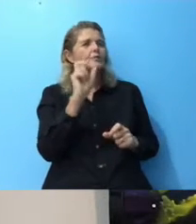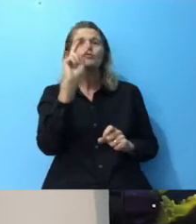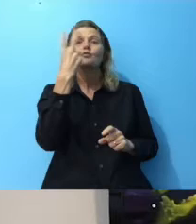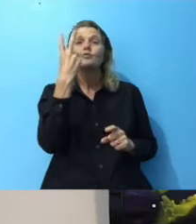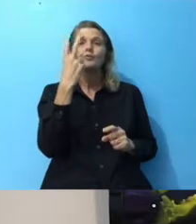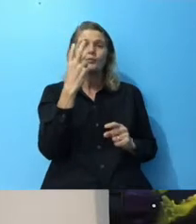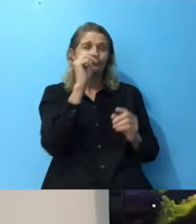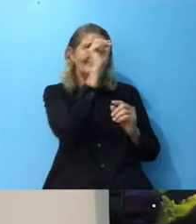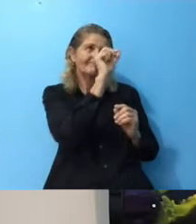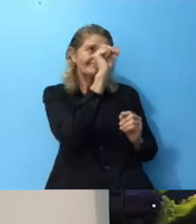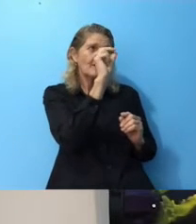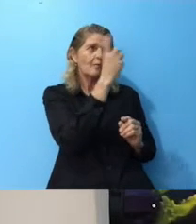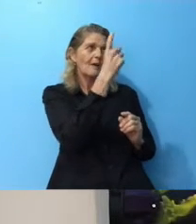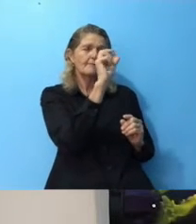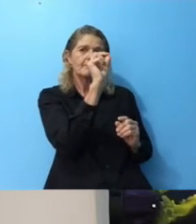So there's that one.